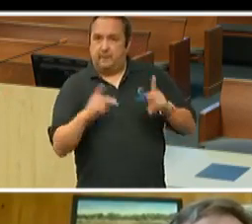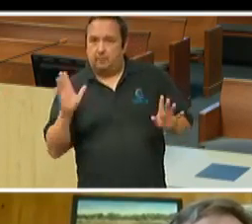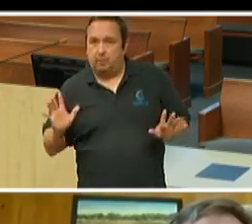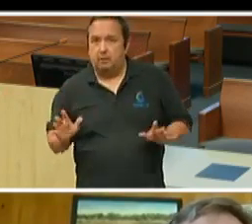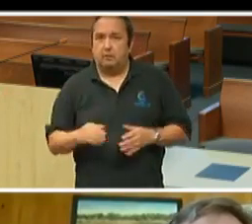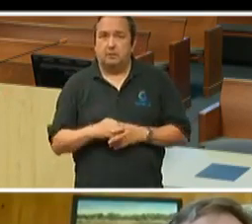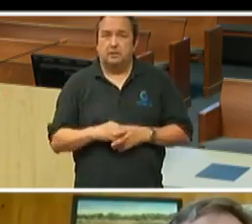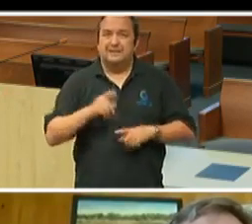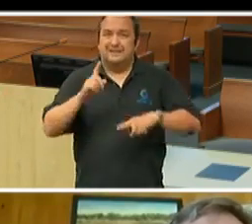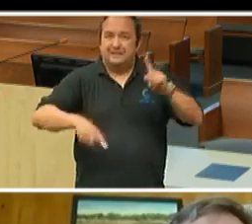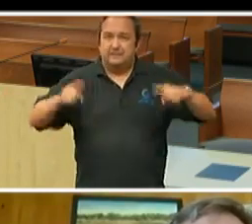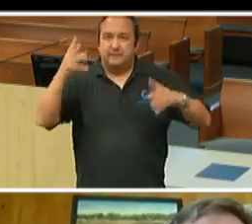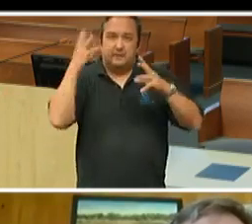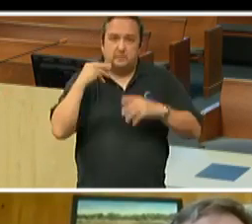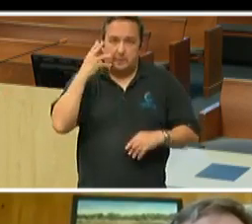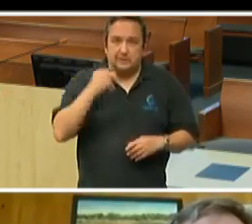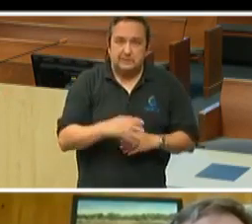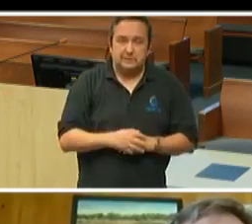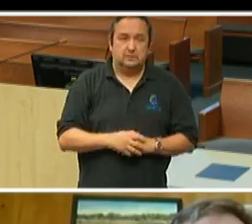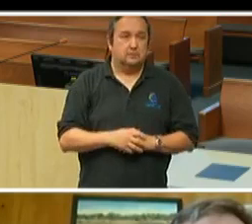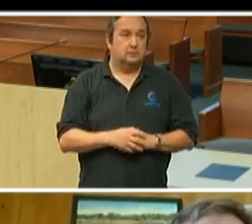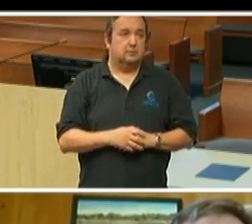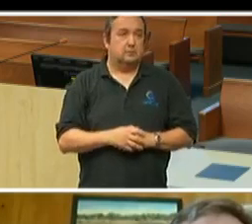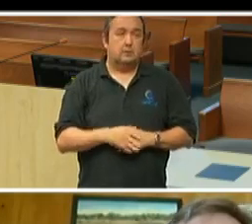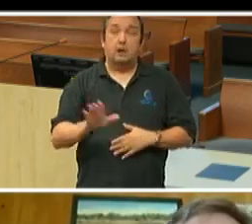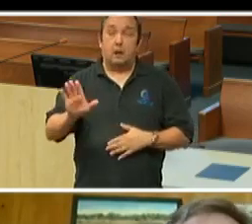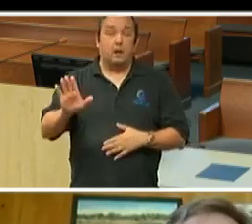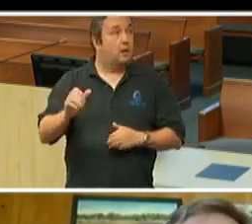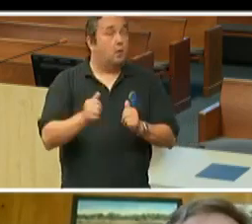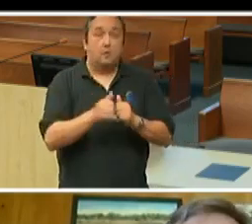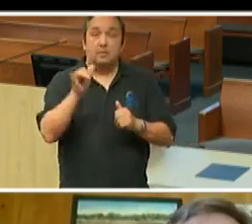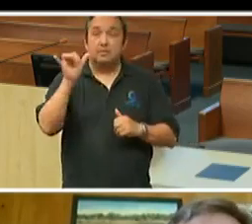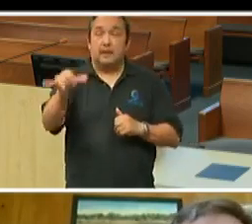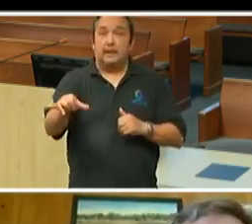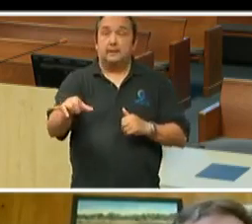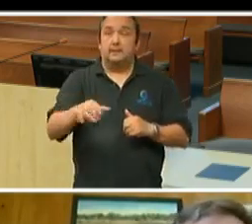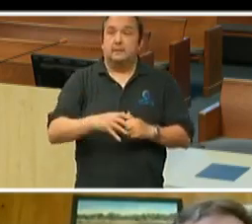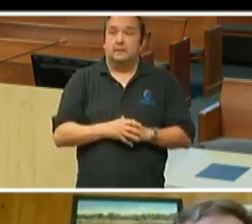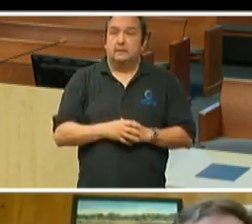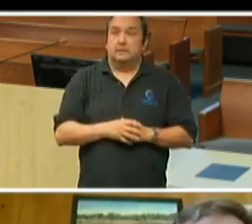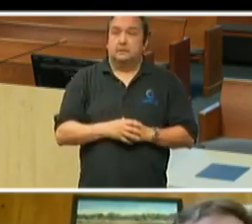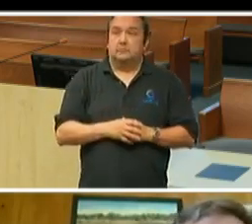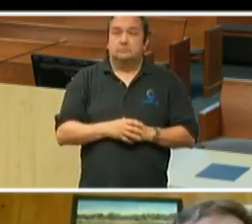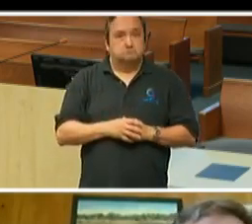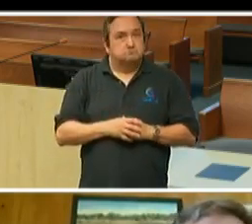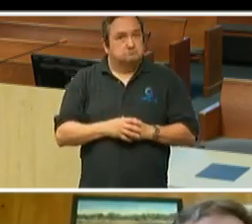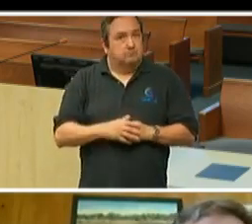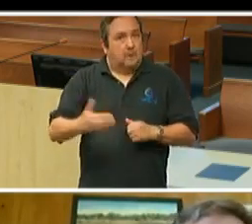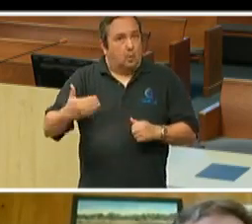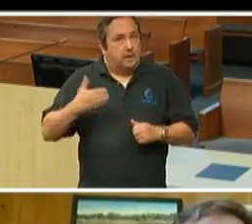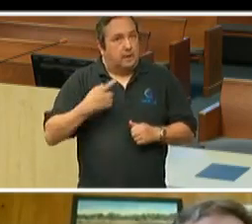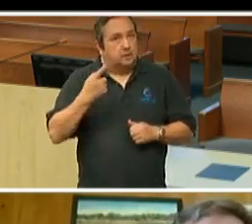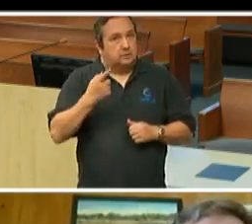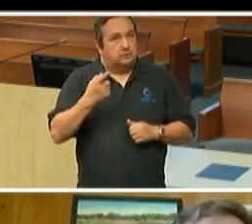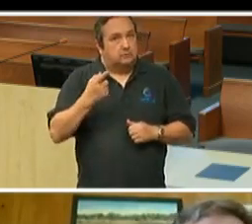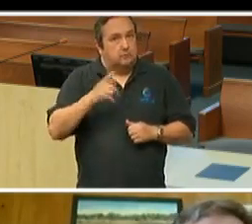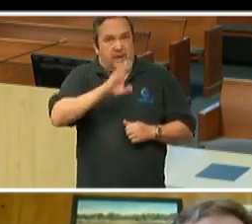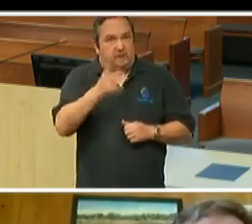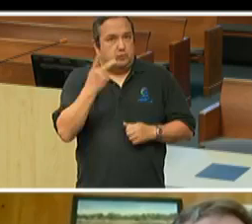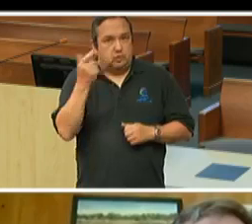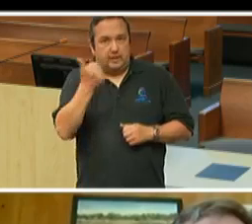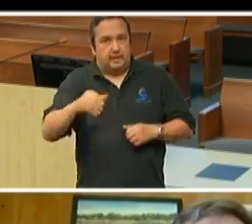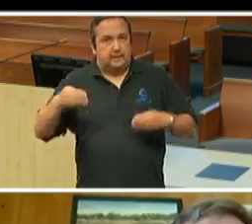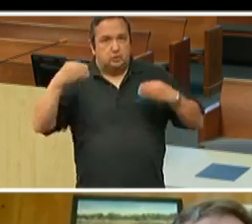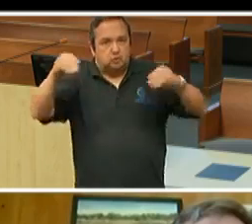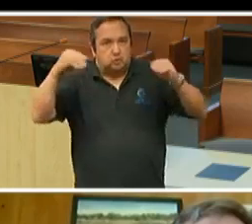had a different experience. So Mike, on that, there wasn't a grocery store that I didn't go to where I didn't